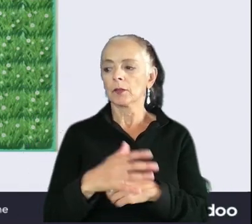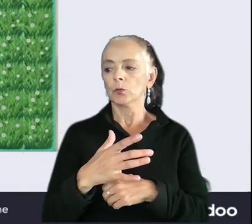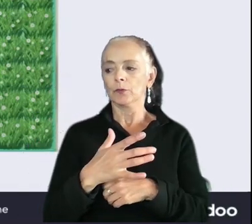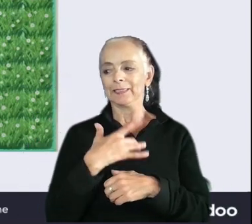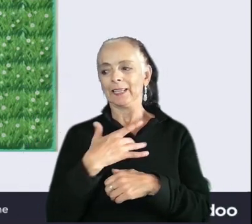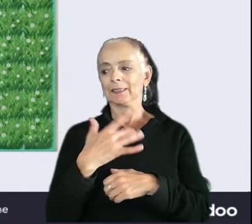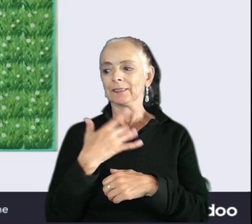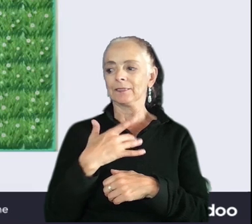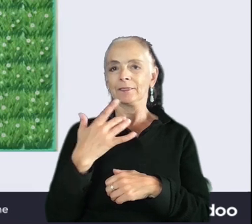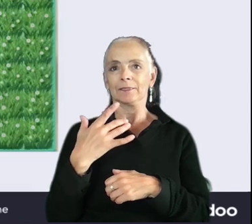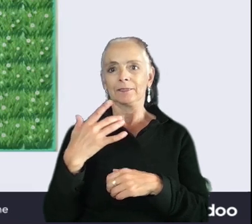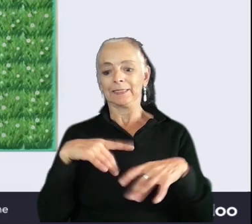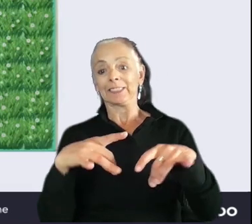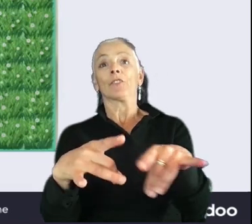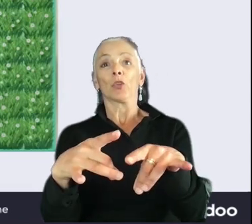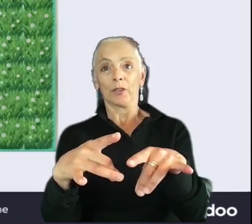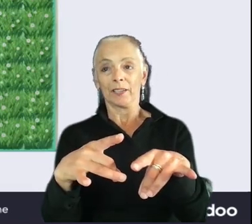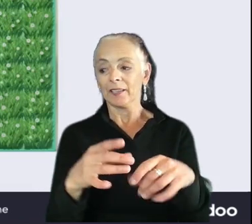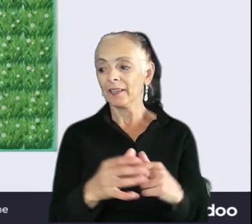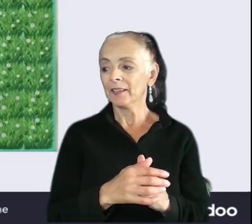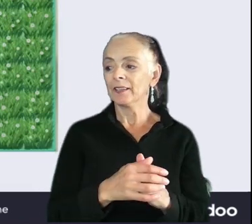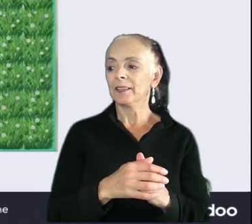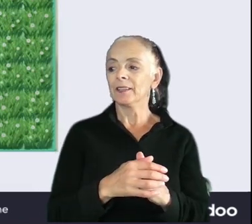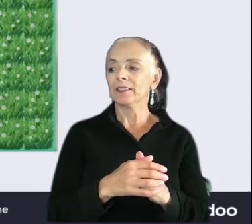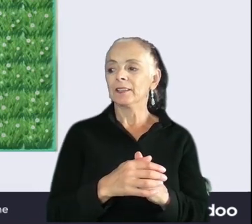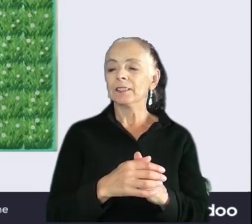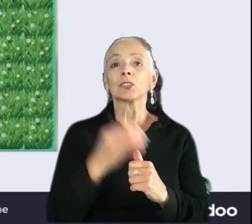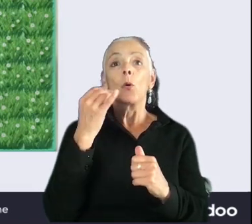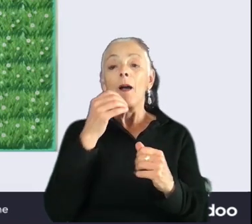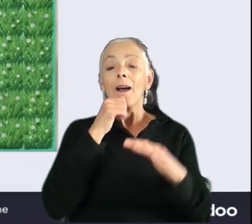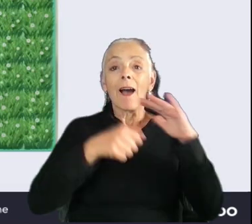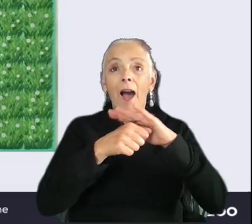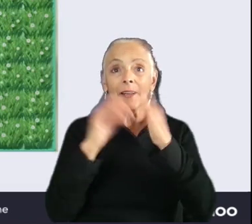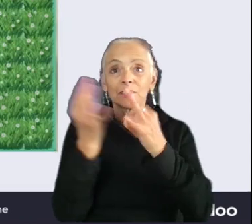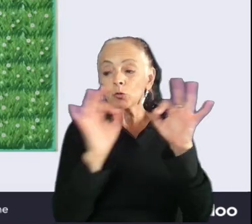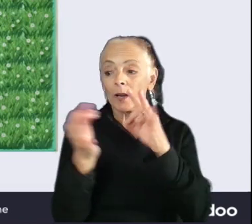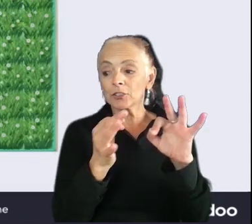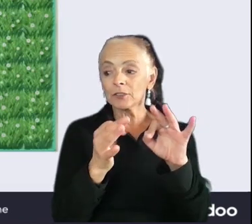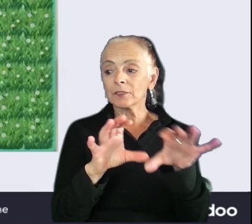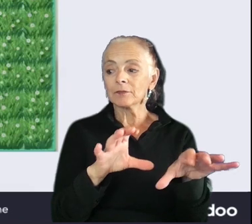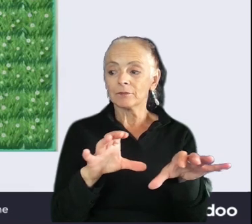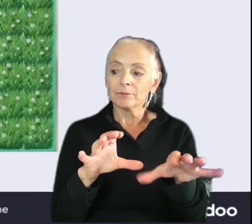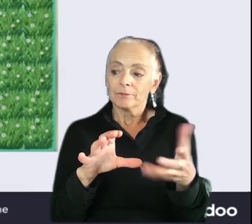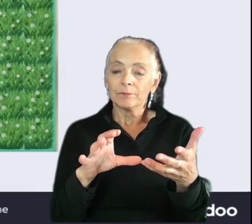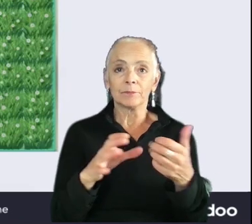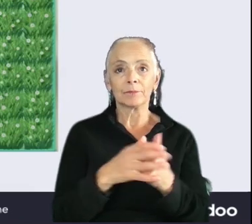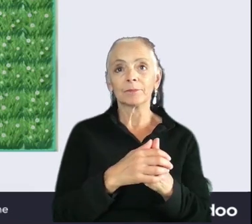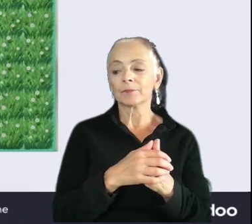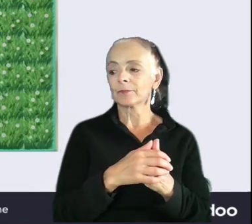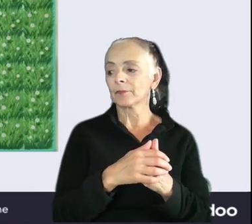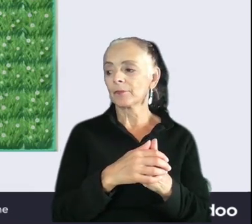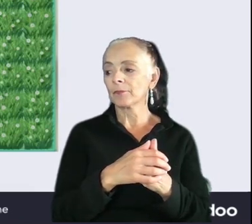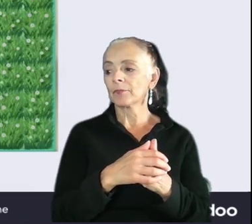discovery, progression. So hiding the distractions can also be done in a playful manner for the player. So